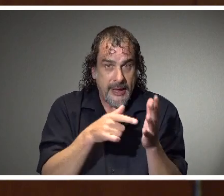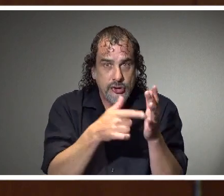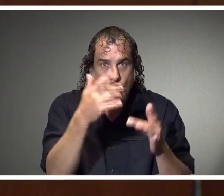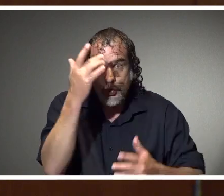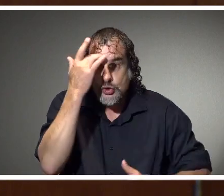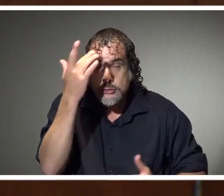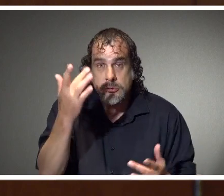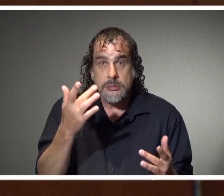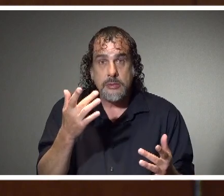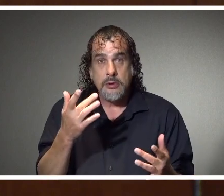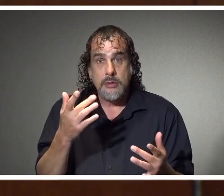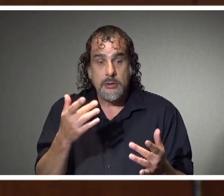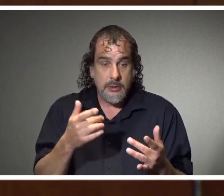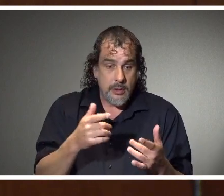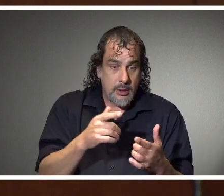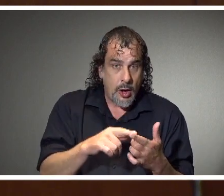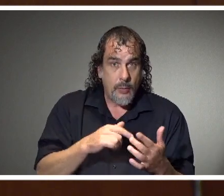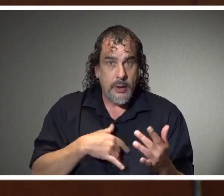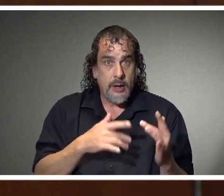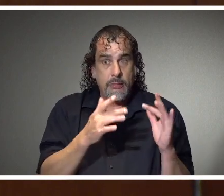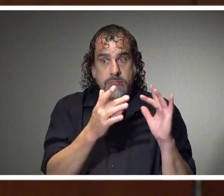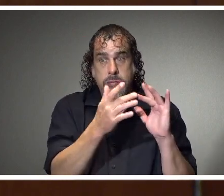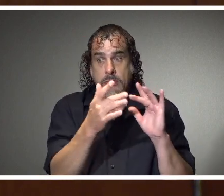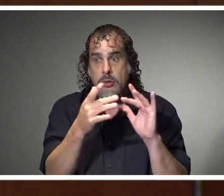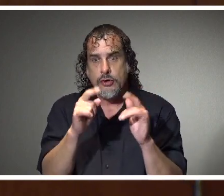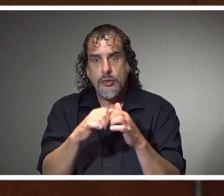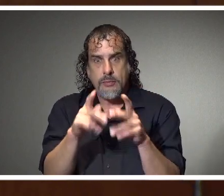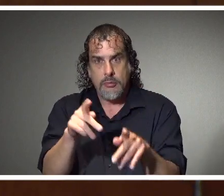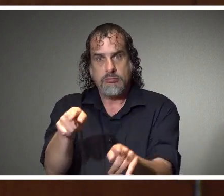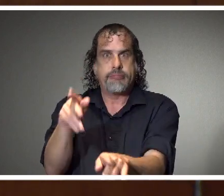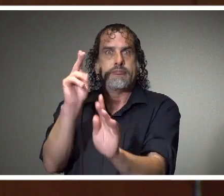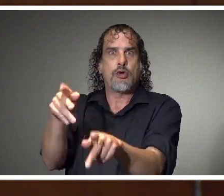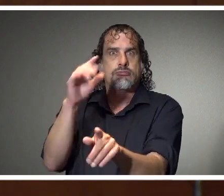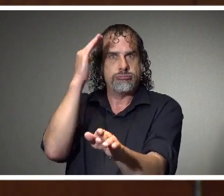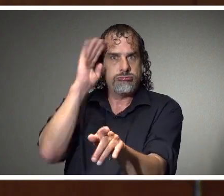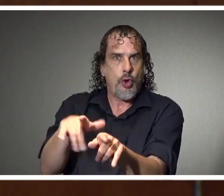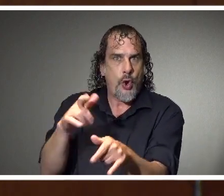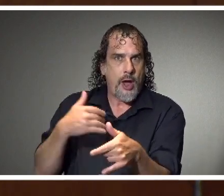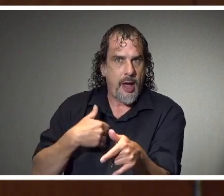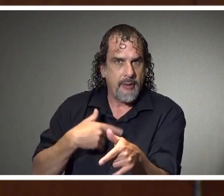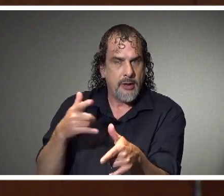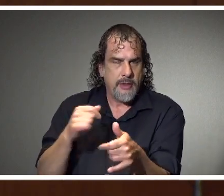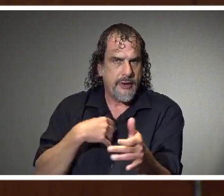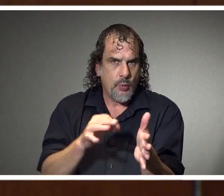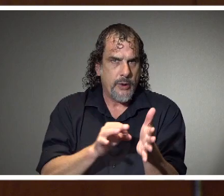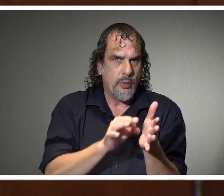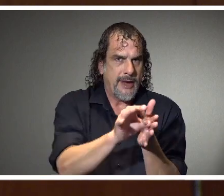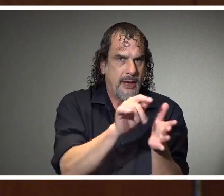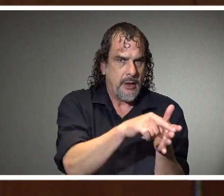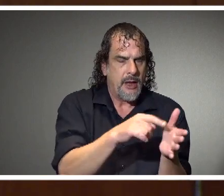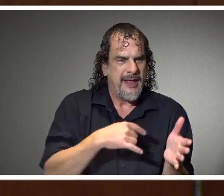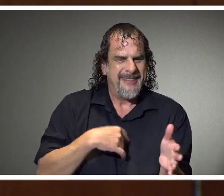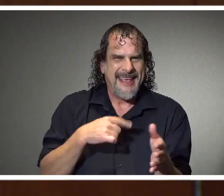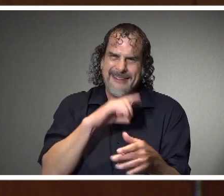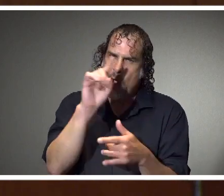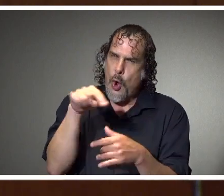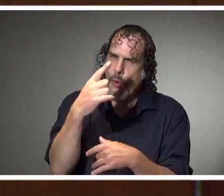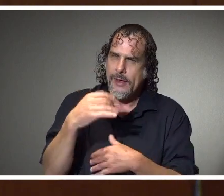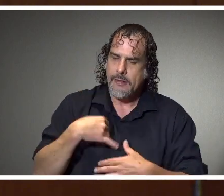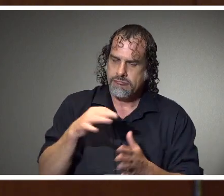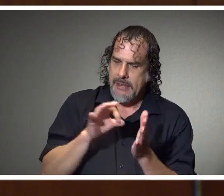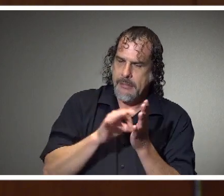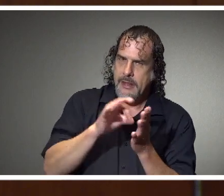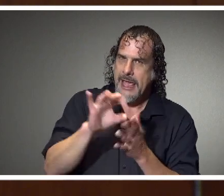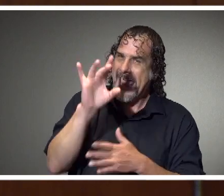coronavirus, or were they a close contact to a known case? And if they were, then we count them as a case, but that's only accounted for 80 of our